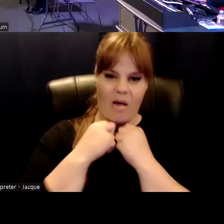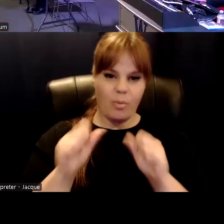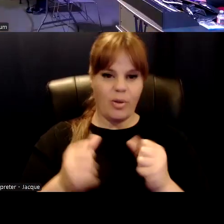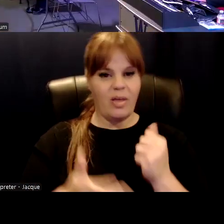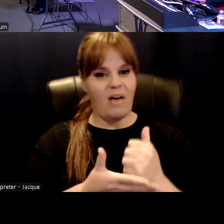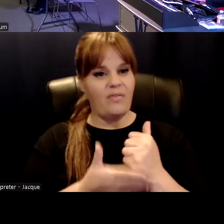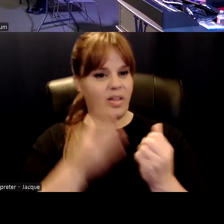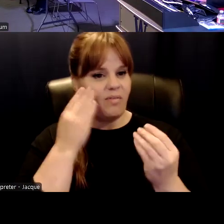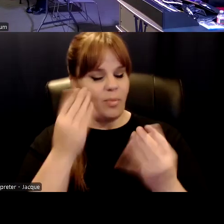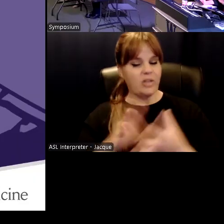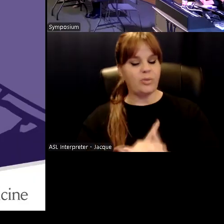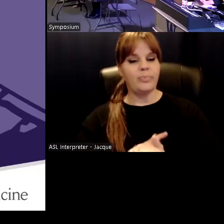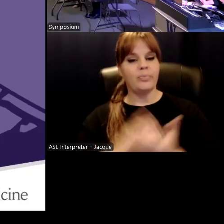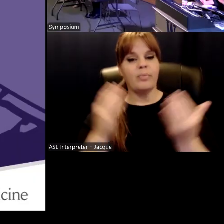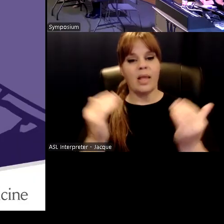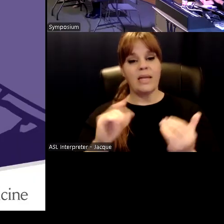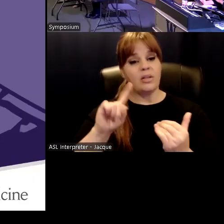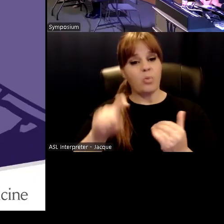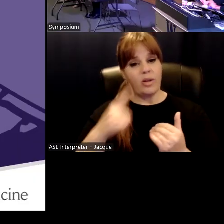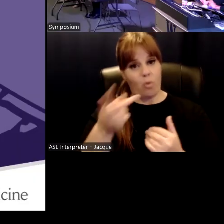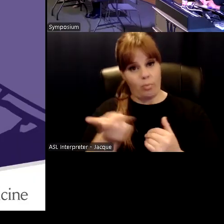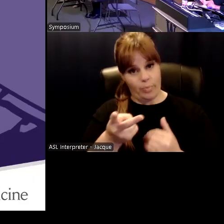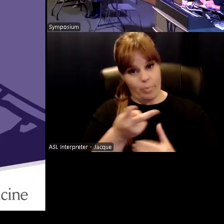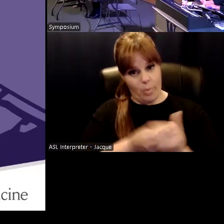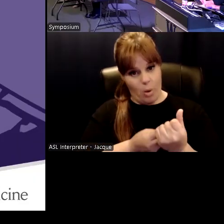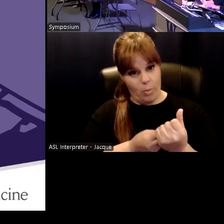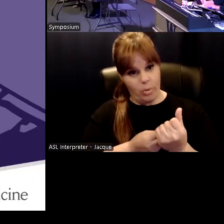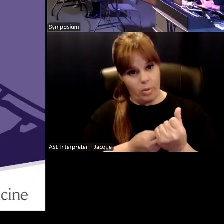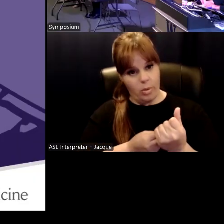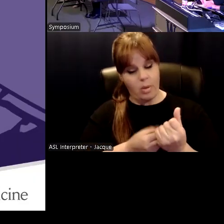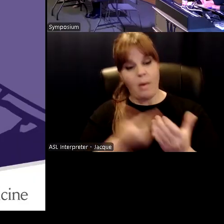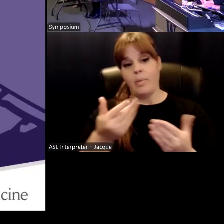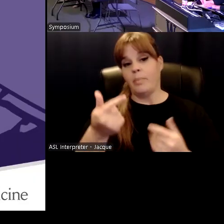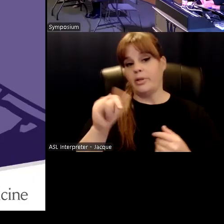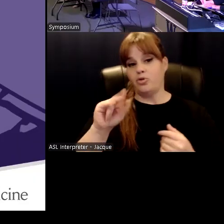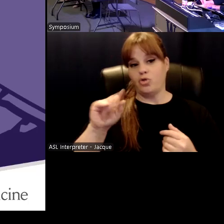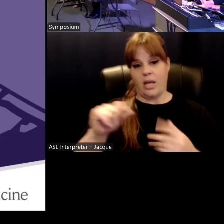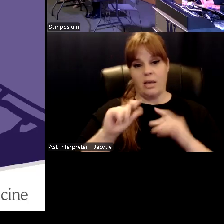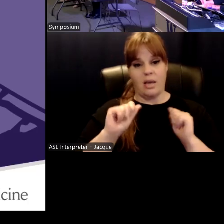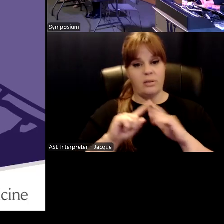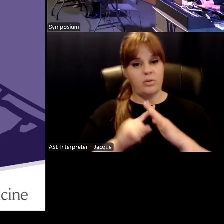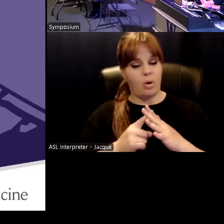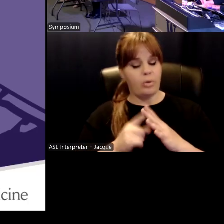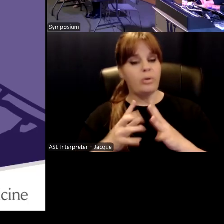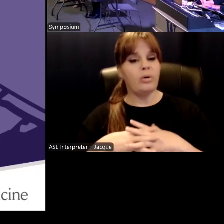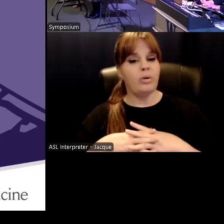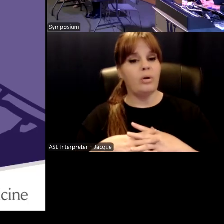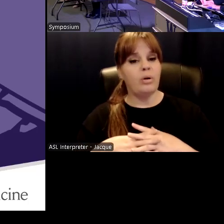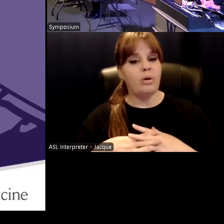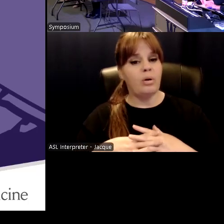information. My next question actually is for both of you, and perhaps Gina can start off first. What have you